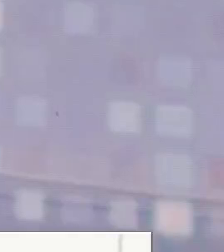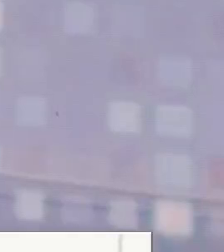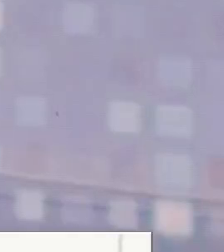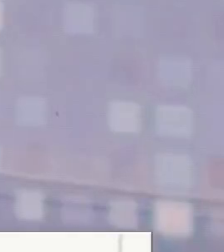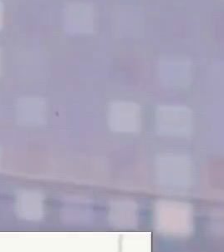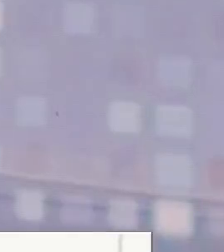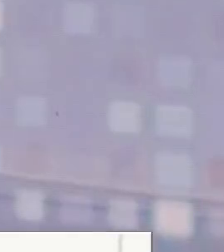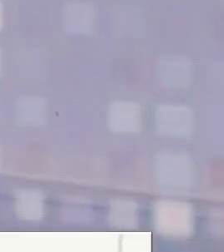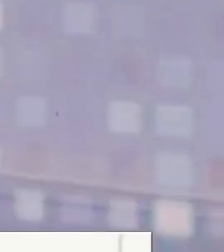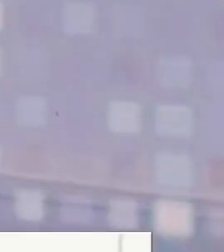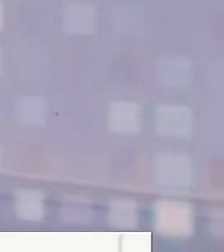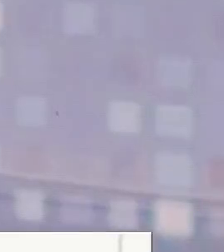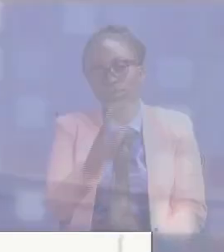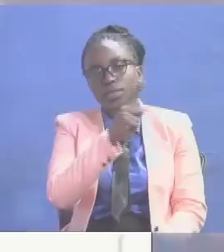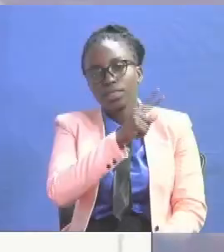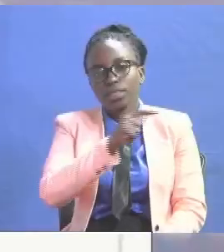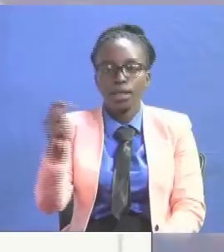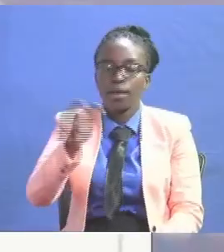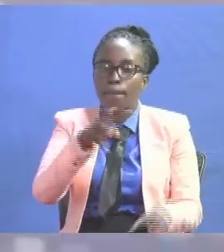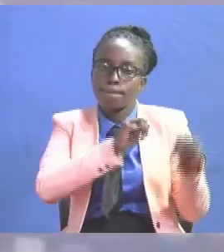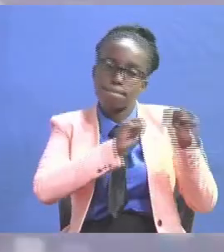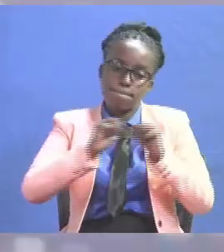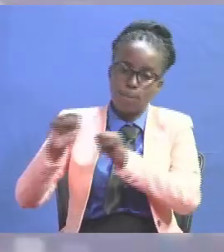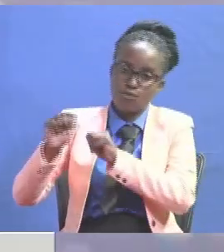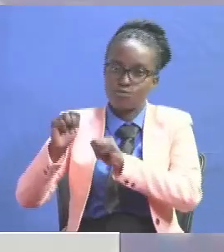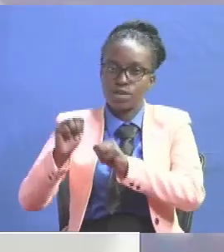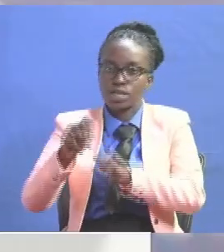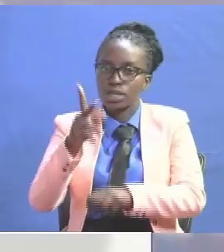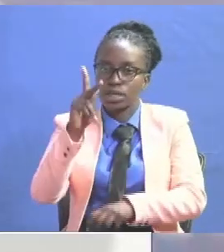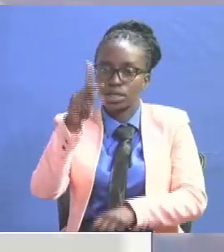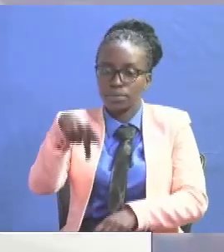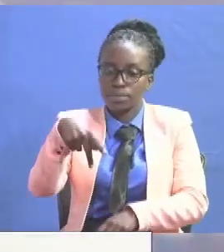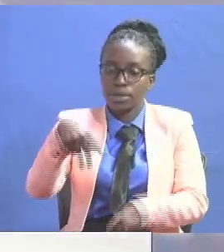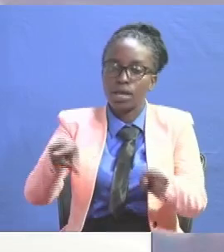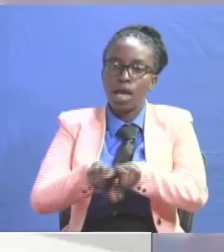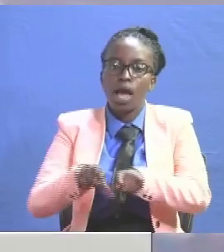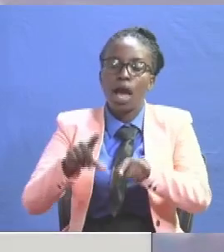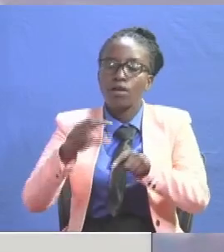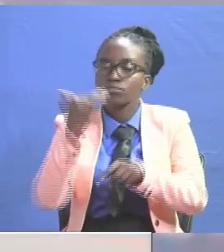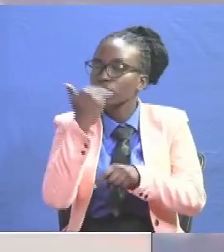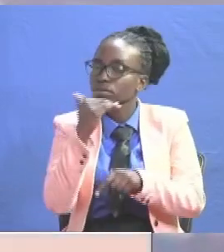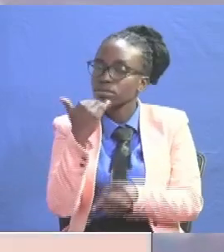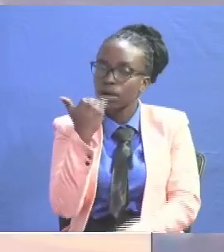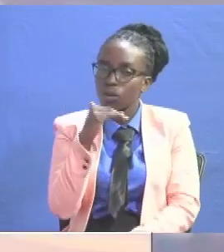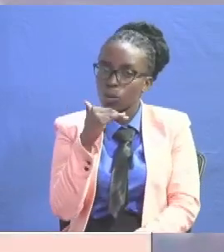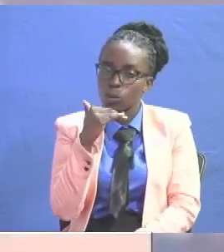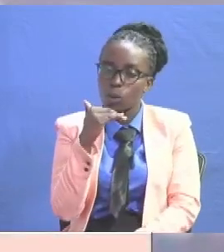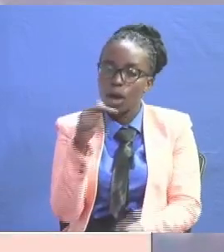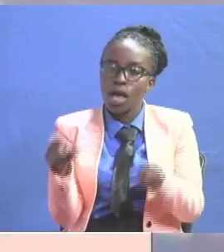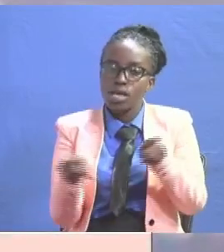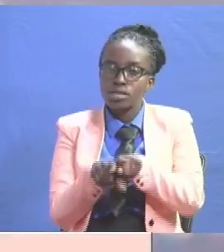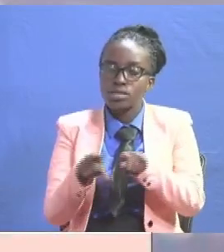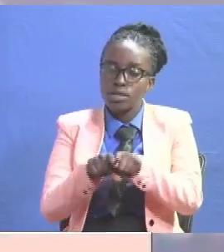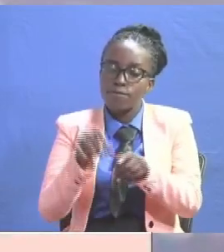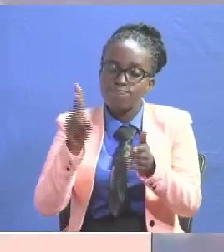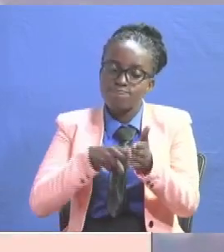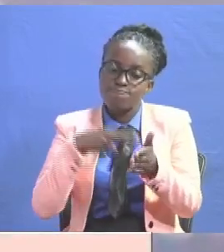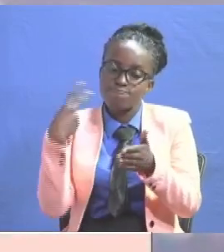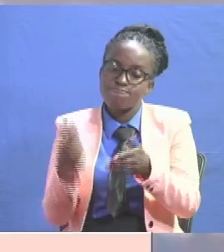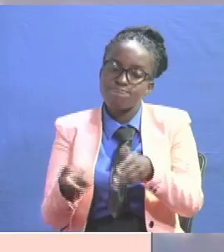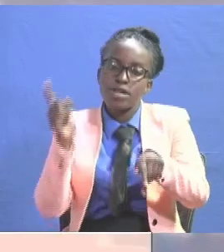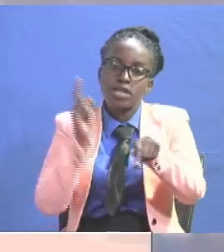And now the impeached deputy president Rigathi Gachagua failed to appear before the Directorate of